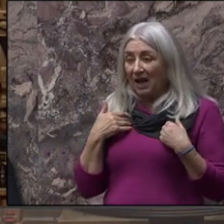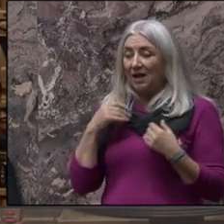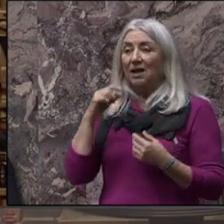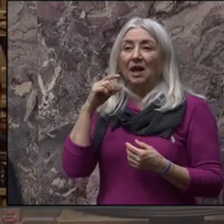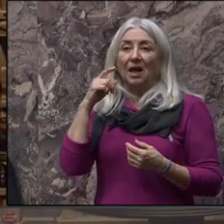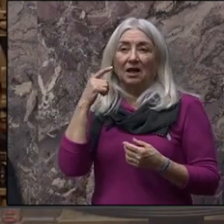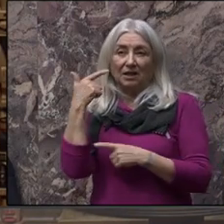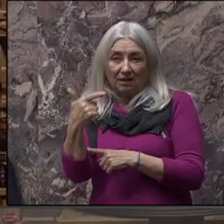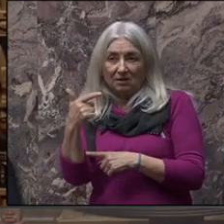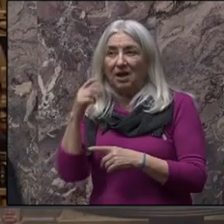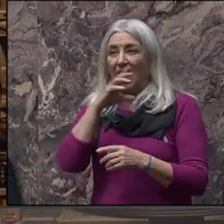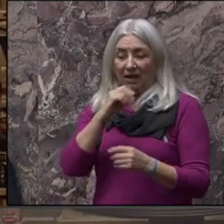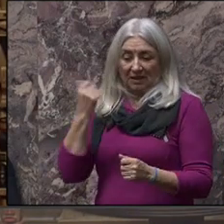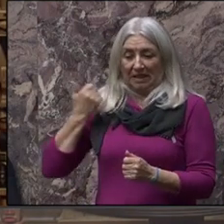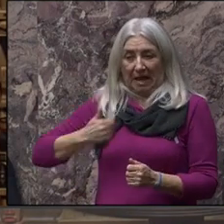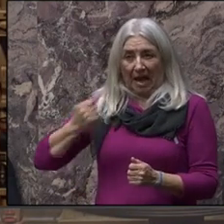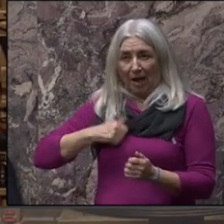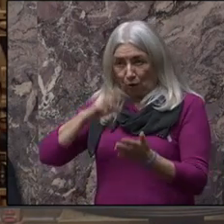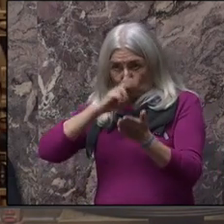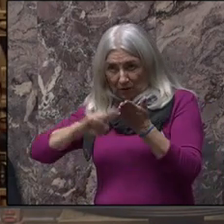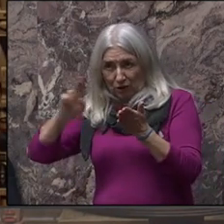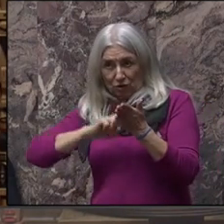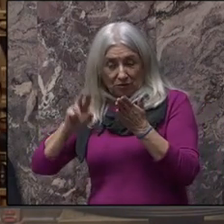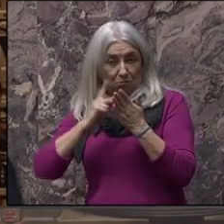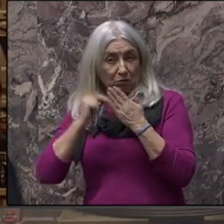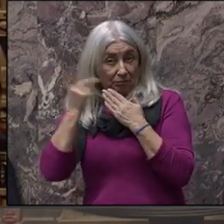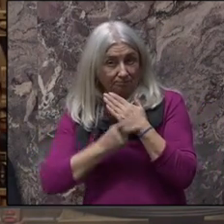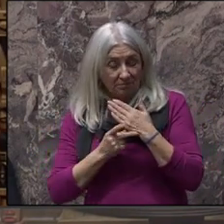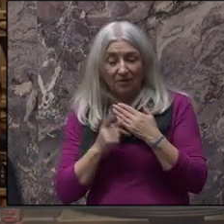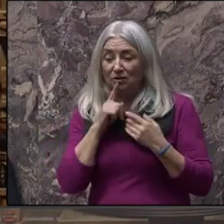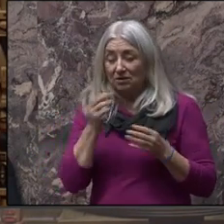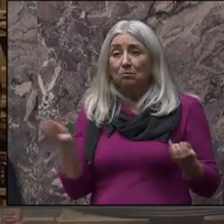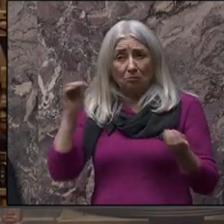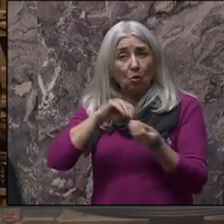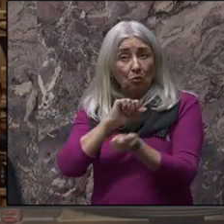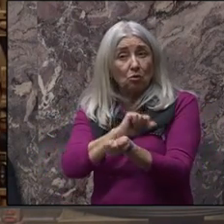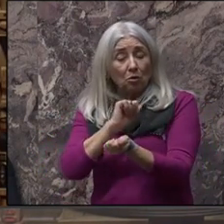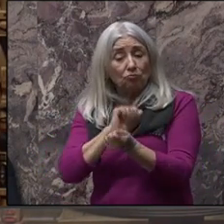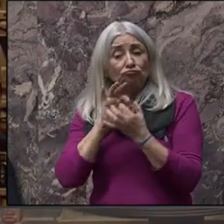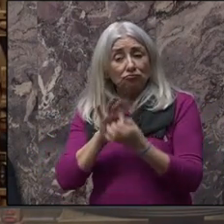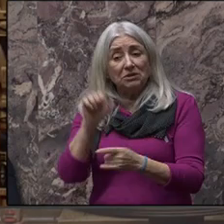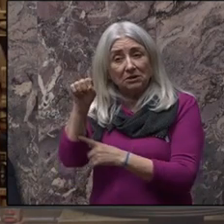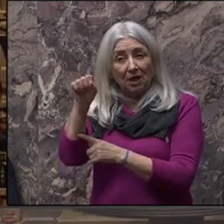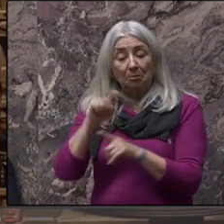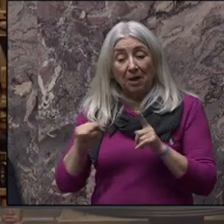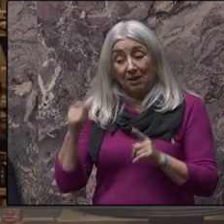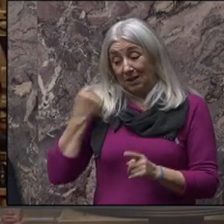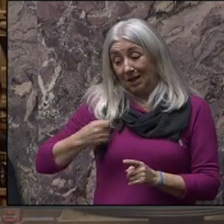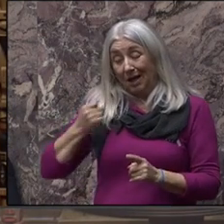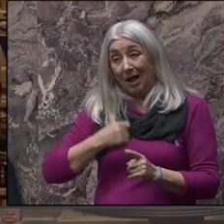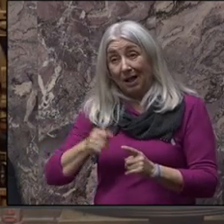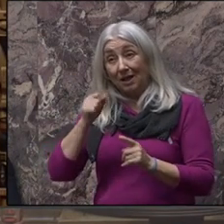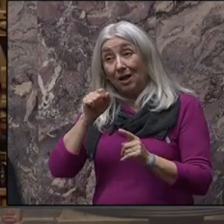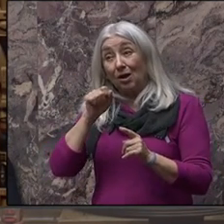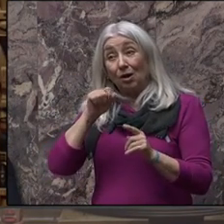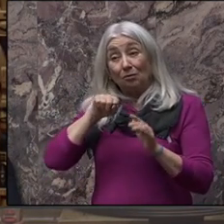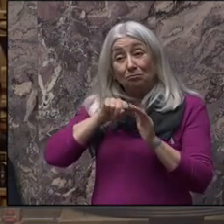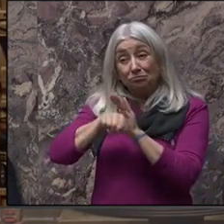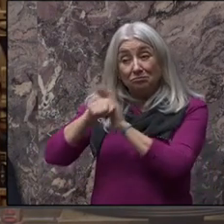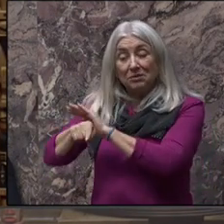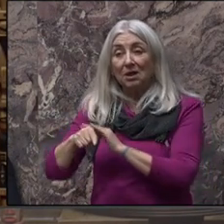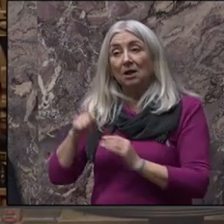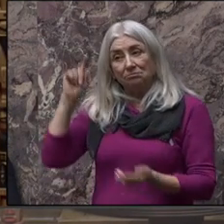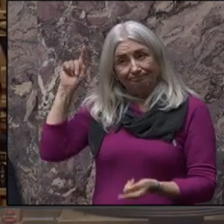Gang Research. There is more work to do, but gang-related murders are down.